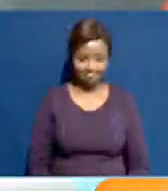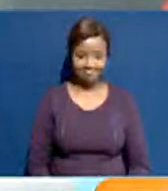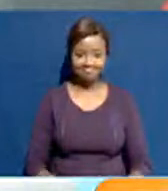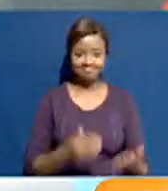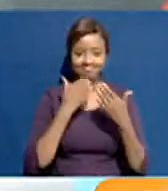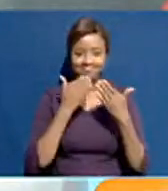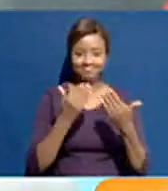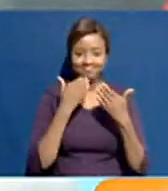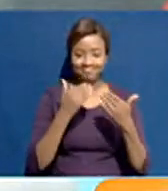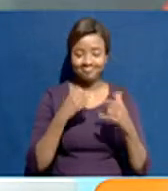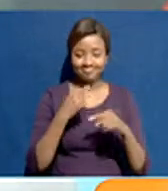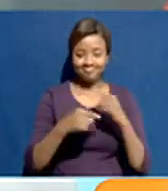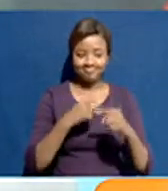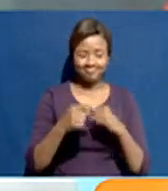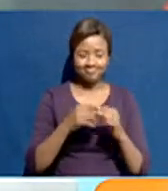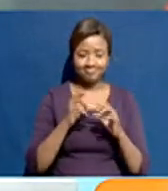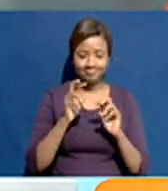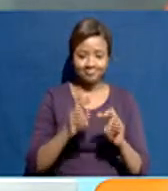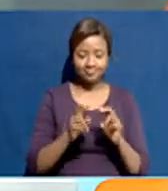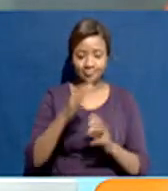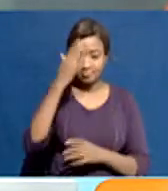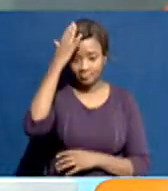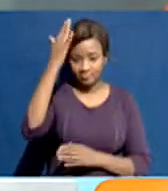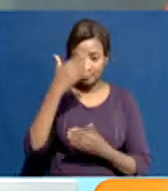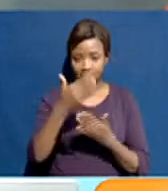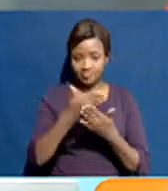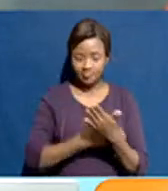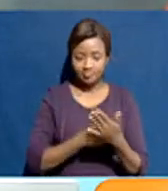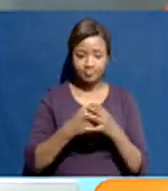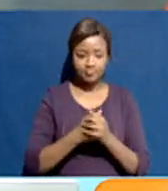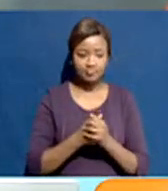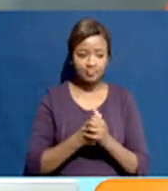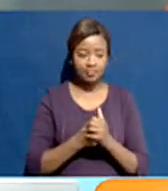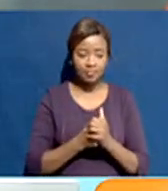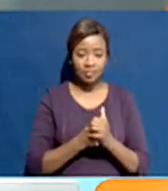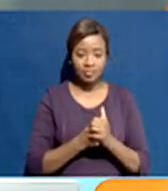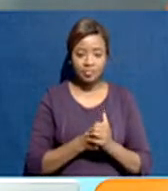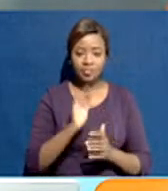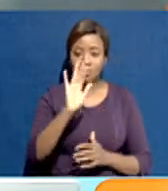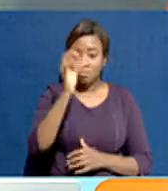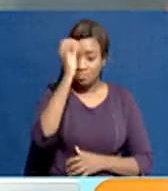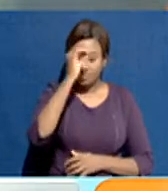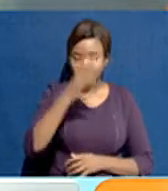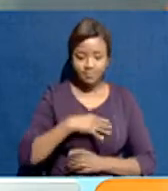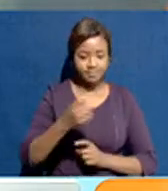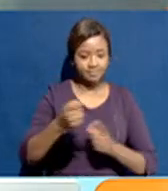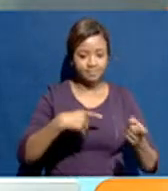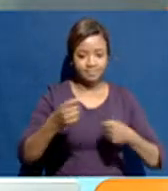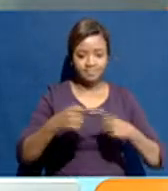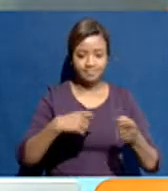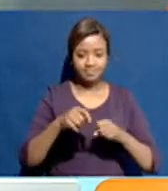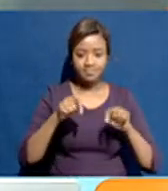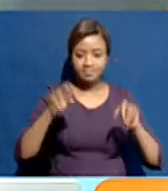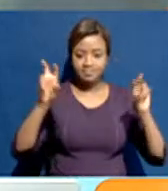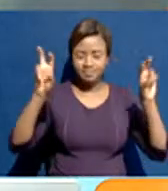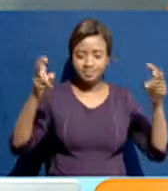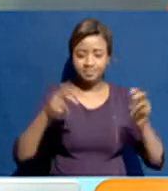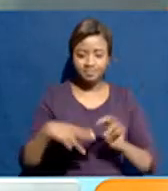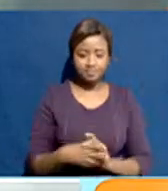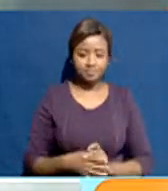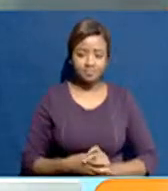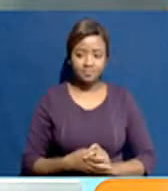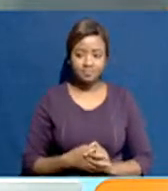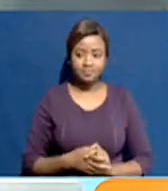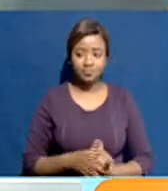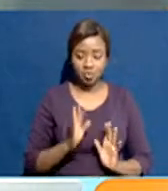right, thank you for staying with the Monday Report. We'd like to hear your views on every topic that we're going to talk about here. Trevor Mbidi at Citizen TV Kenya. Use the hashtag Monday Report. Let me set